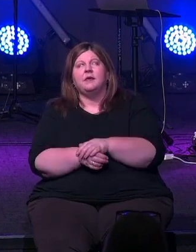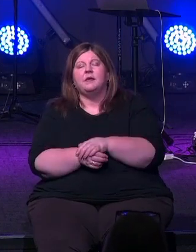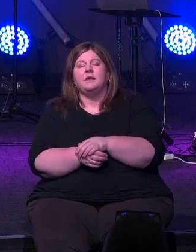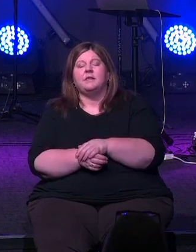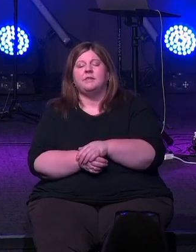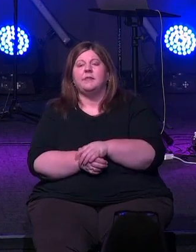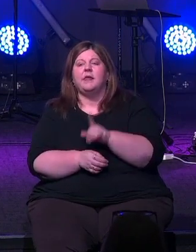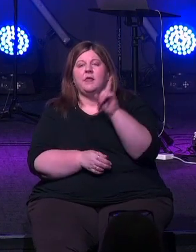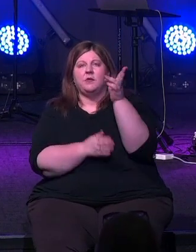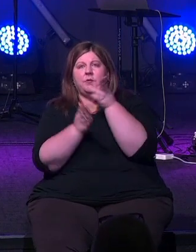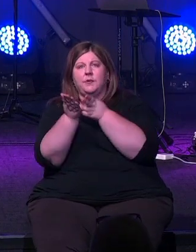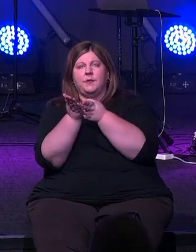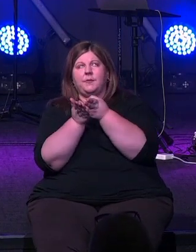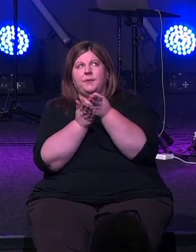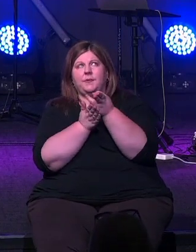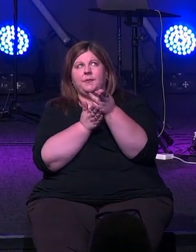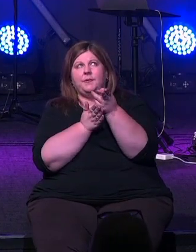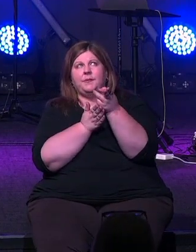way, the